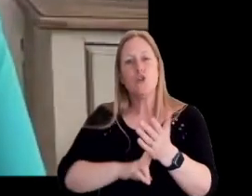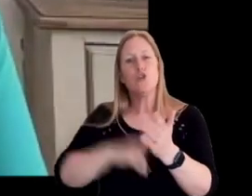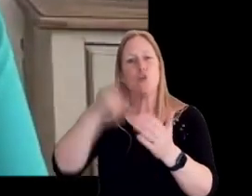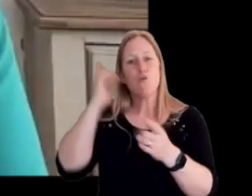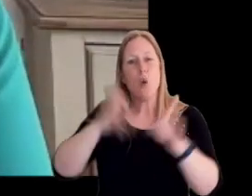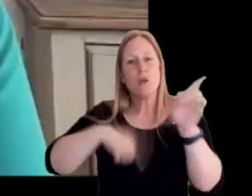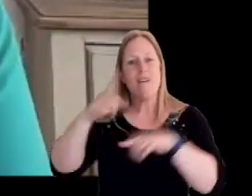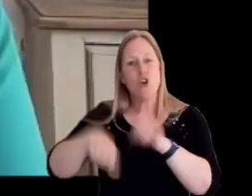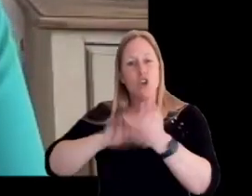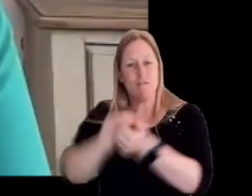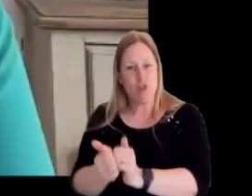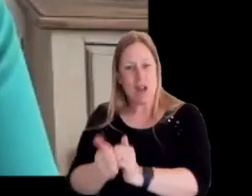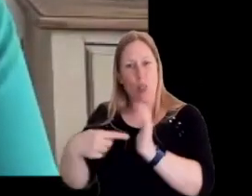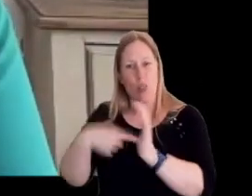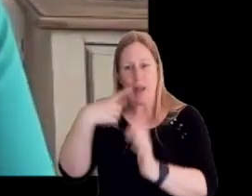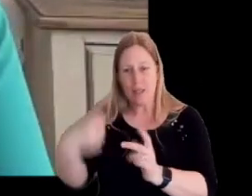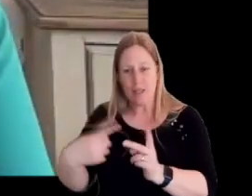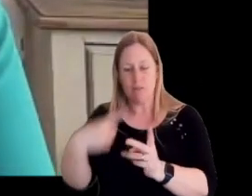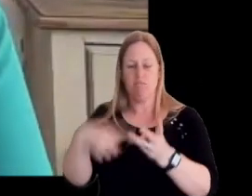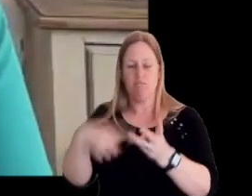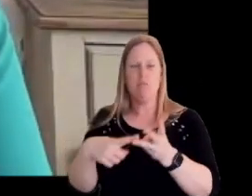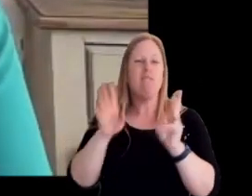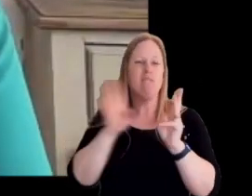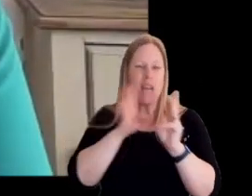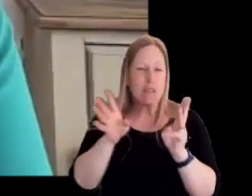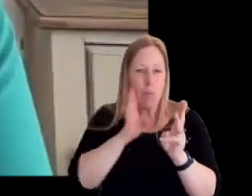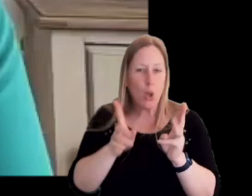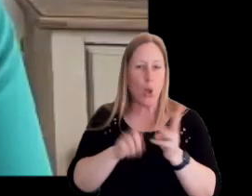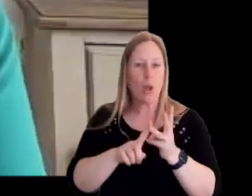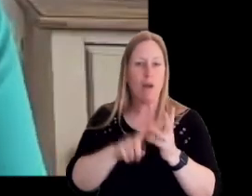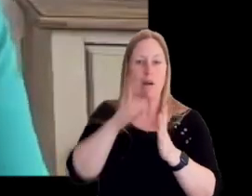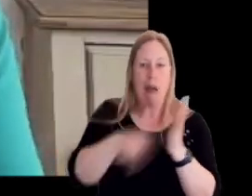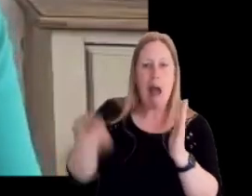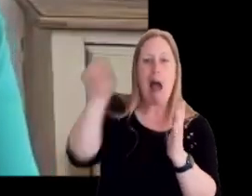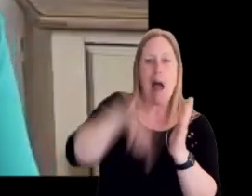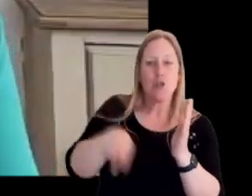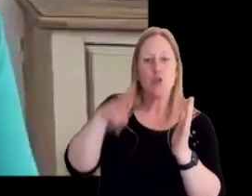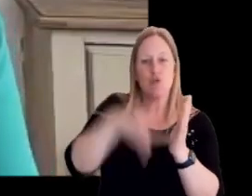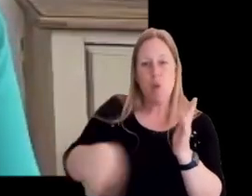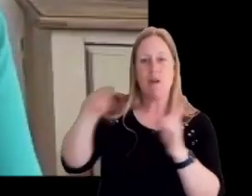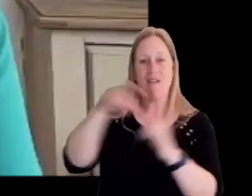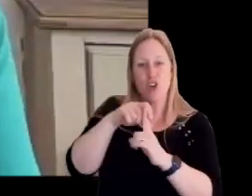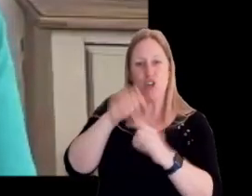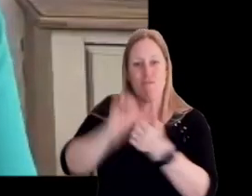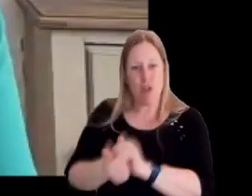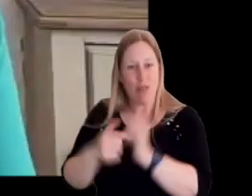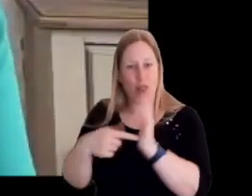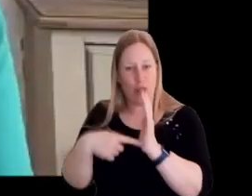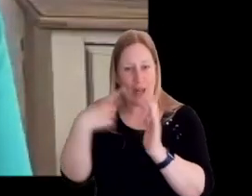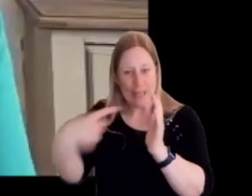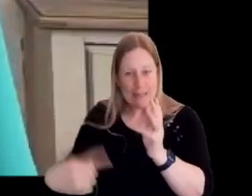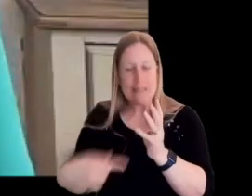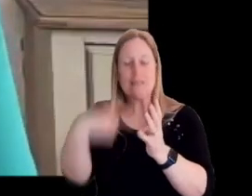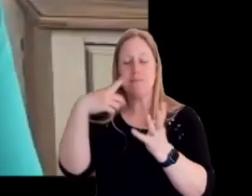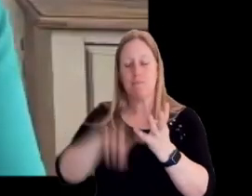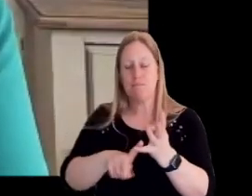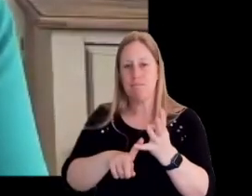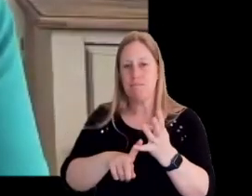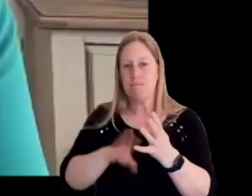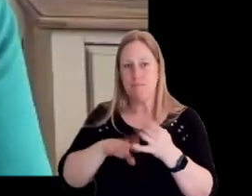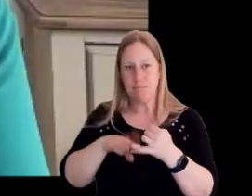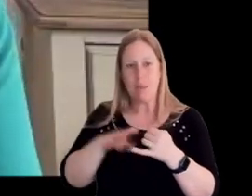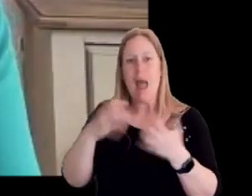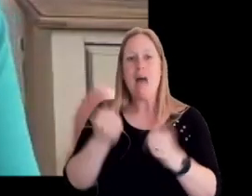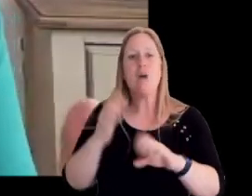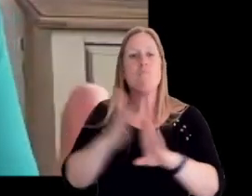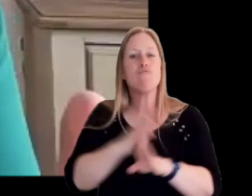/Neurodivergent Friends Thanet. We're also on Facebook at Neurodivergent Friends Thanet. And finally, we